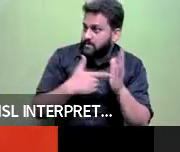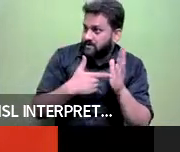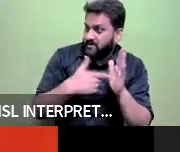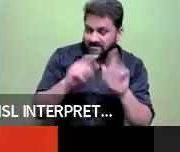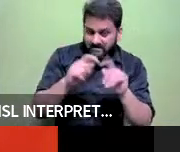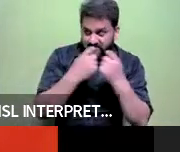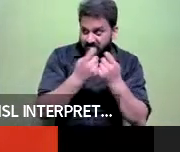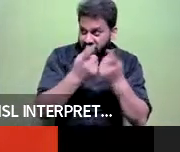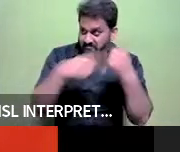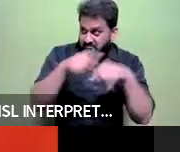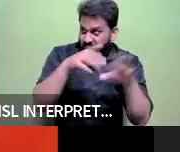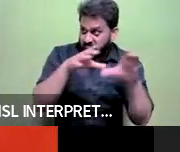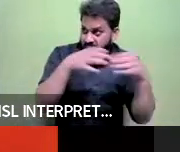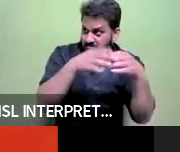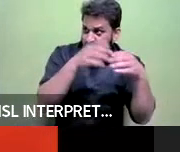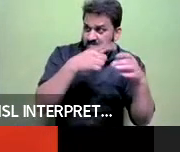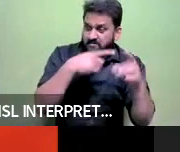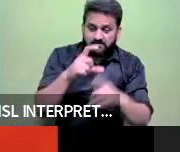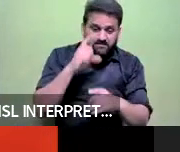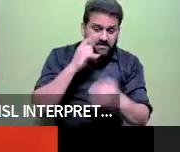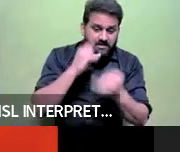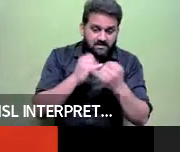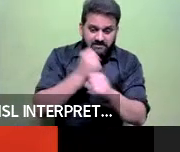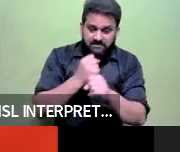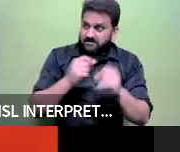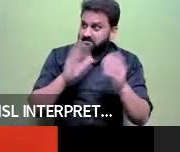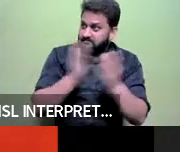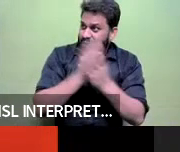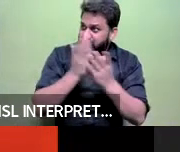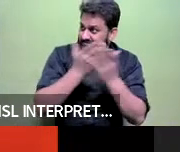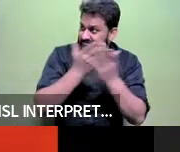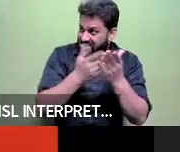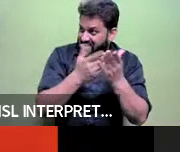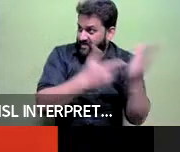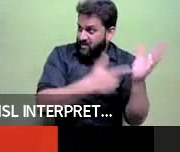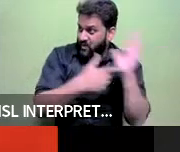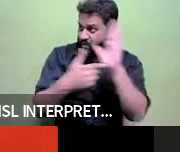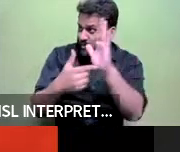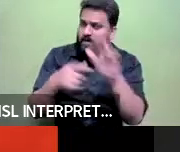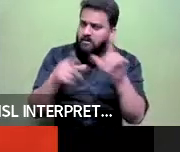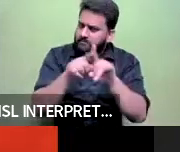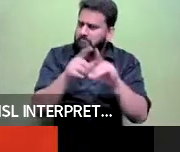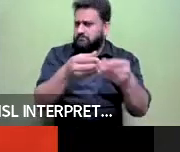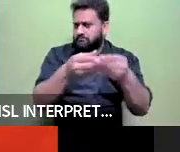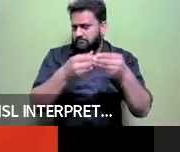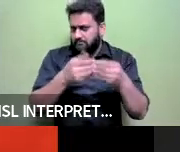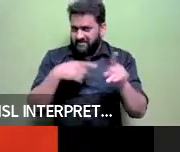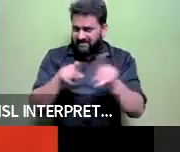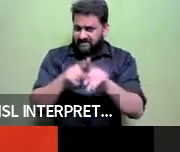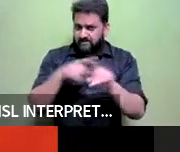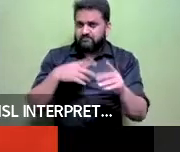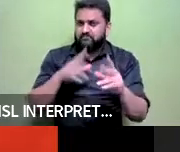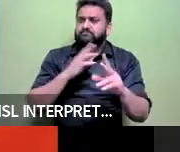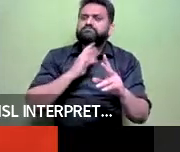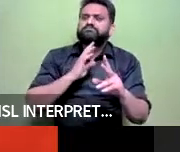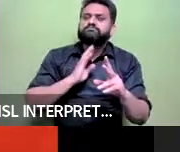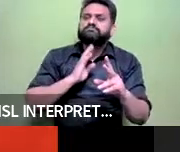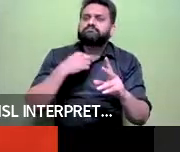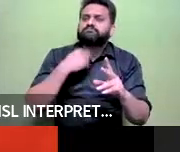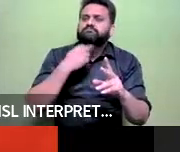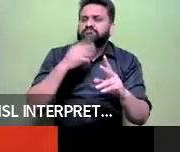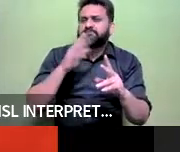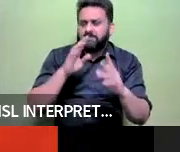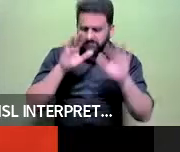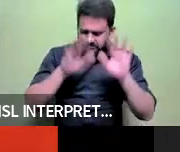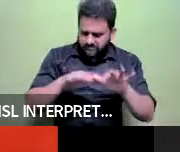team is interpreting the CISG article, the same way it was attempted to interpret in the